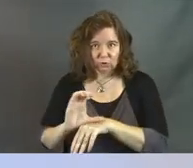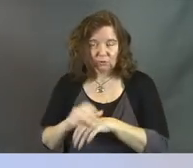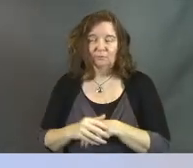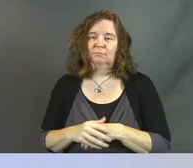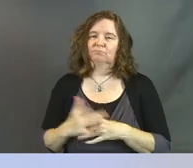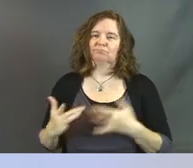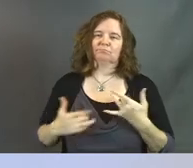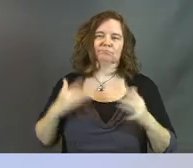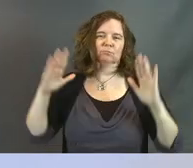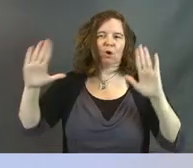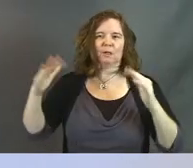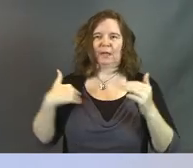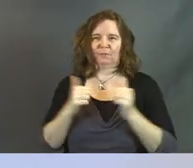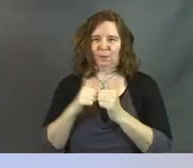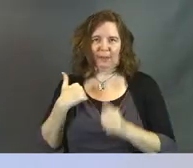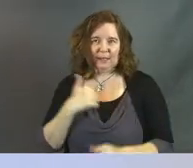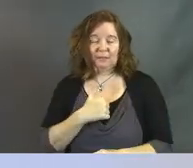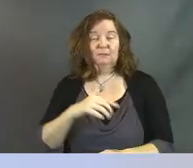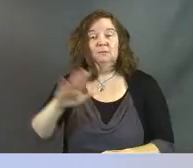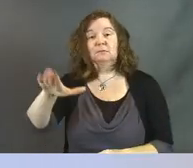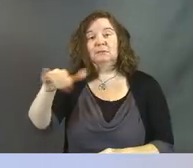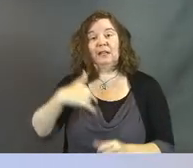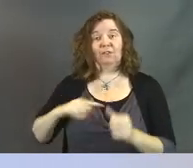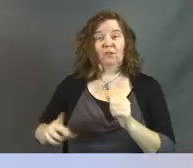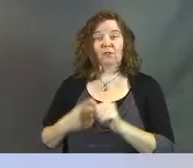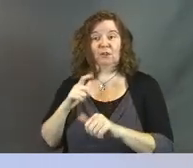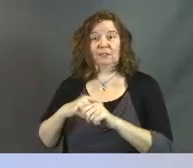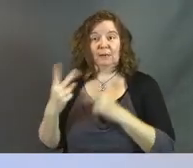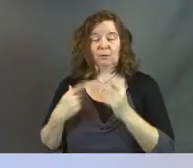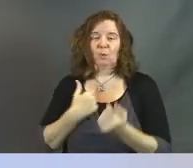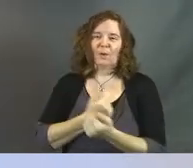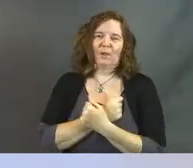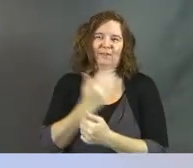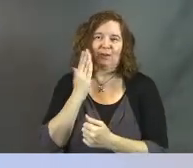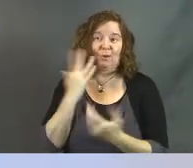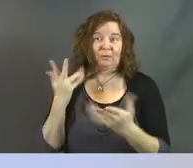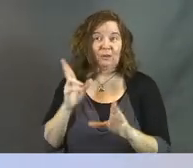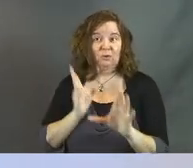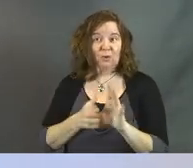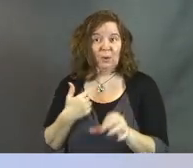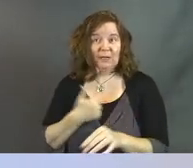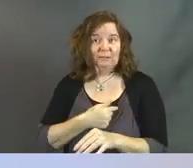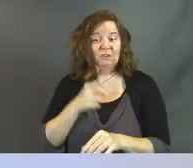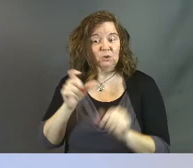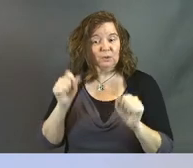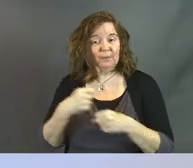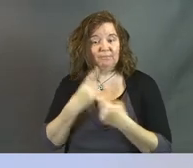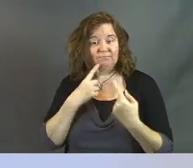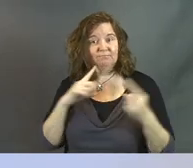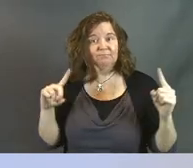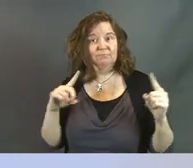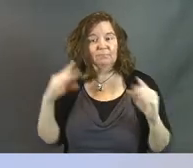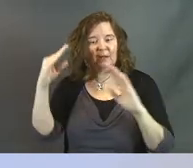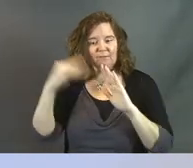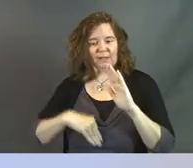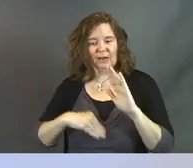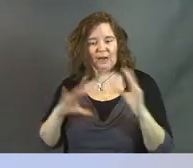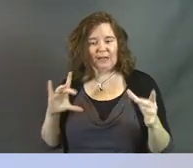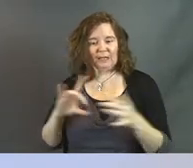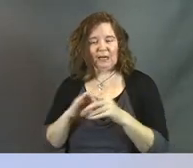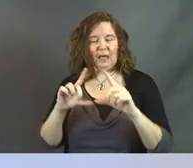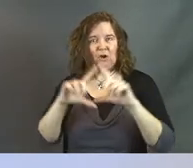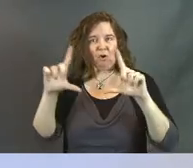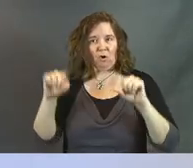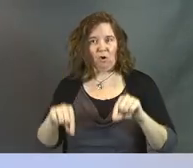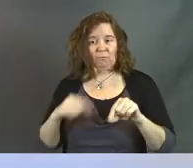It is so awesome to have you with us. Hey, if you are a first-time guest, we would love to know that you joined us today. And you can make that happen by filling out a Connect